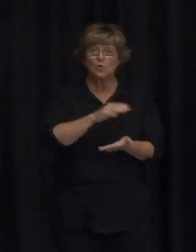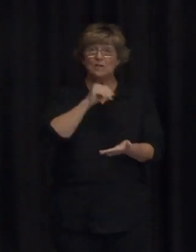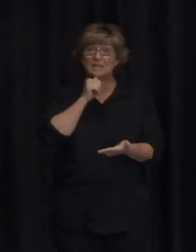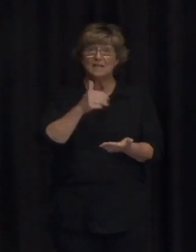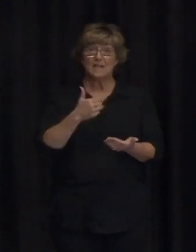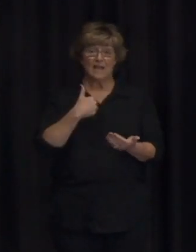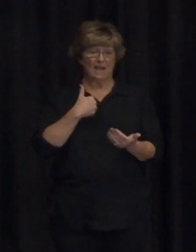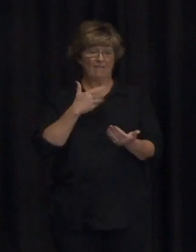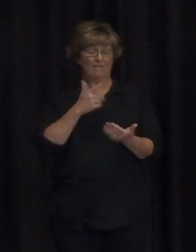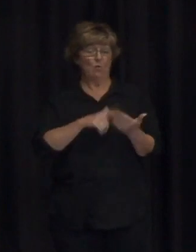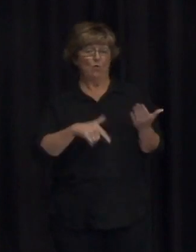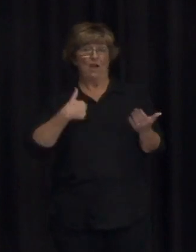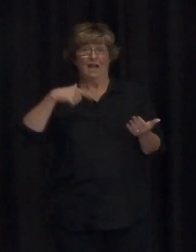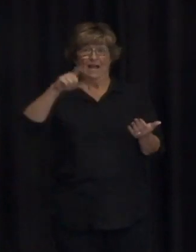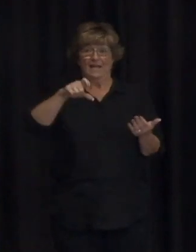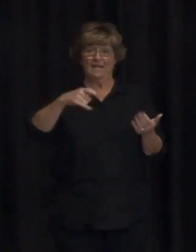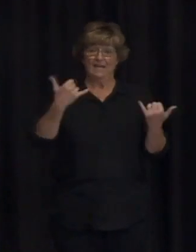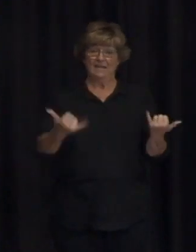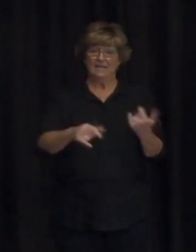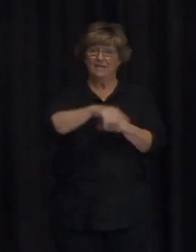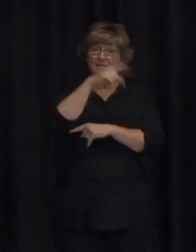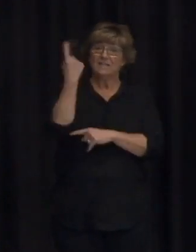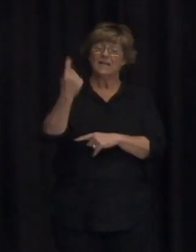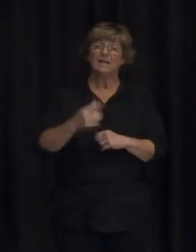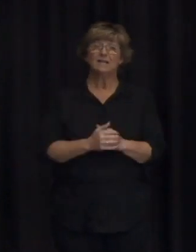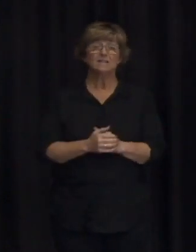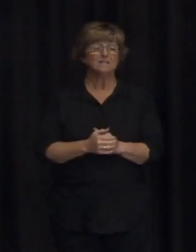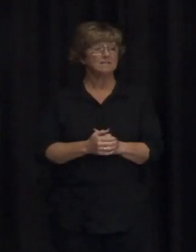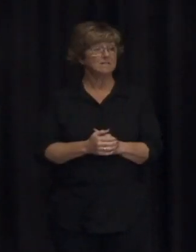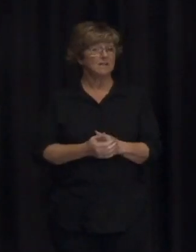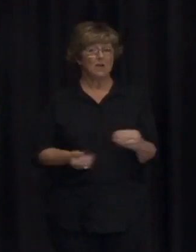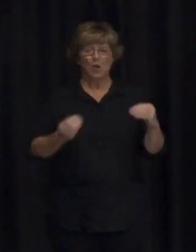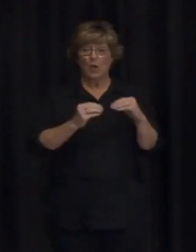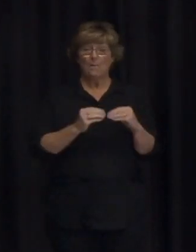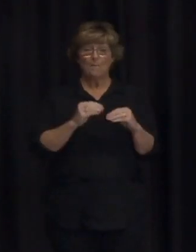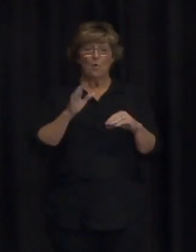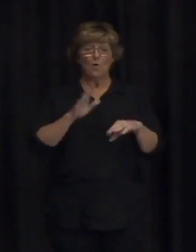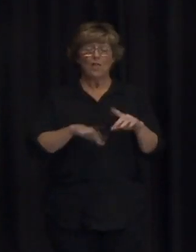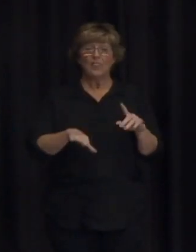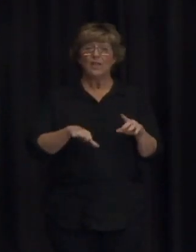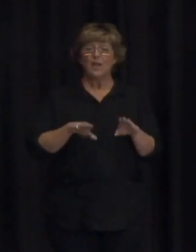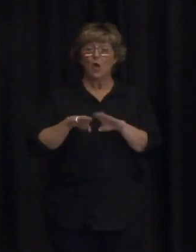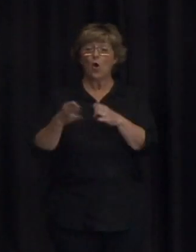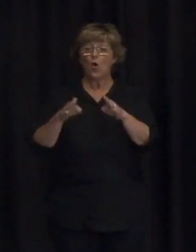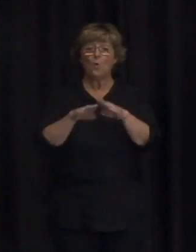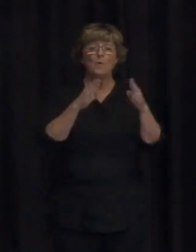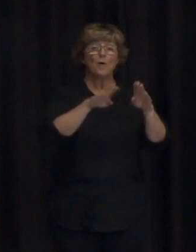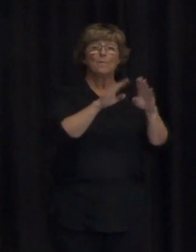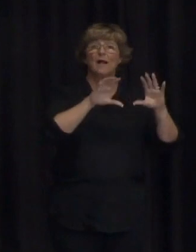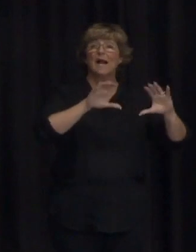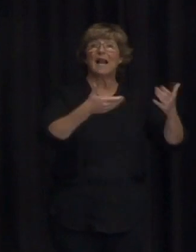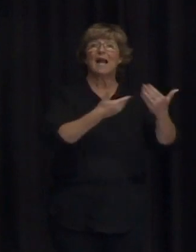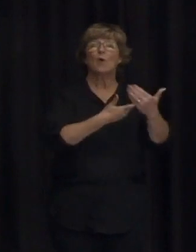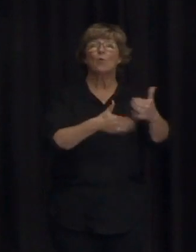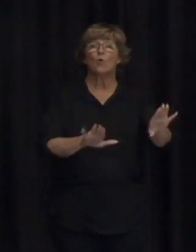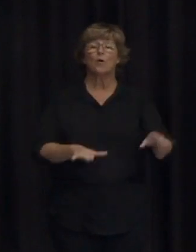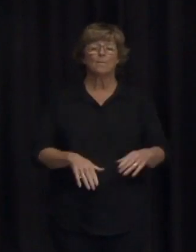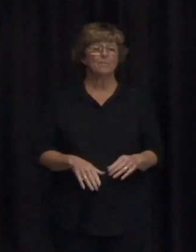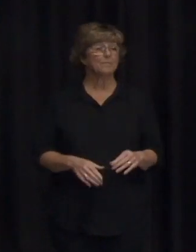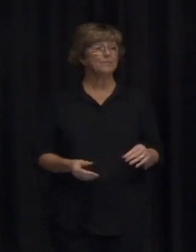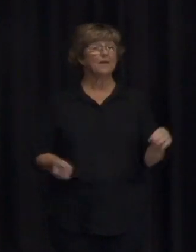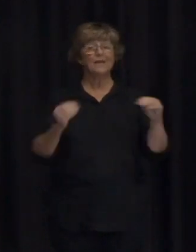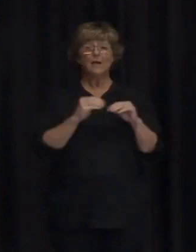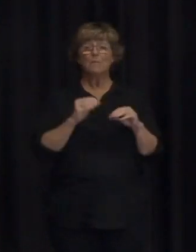why I care. Today's press event is about more than turning keys and reopening classrooms, and it is more than